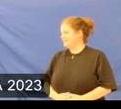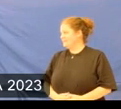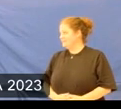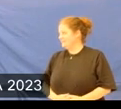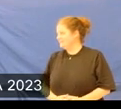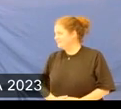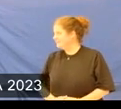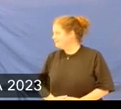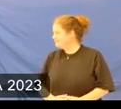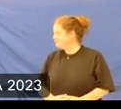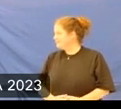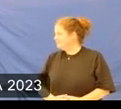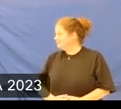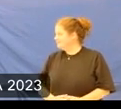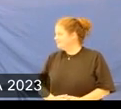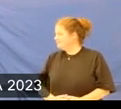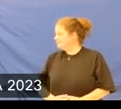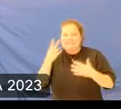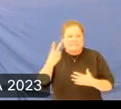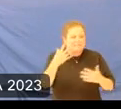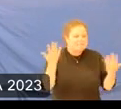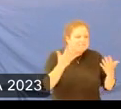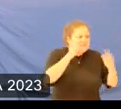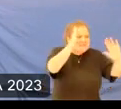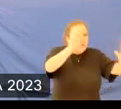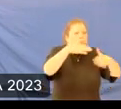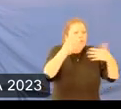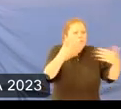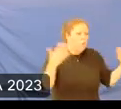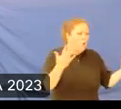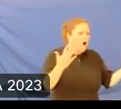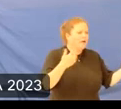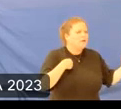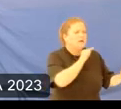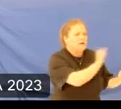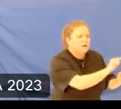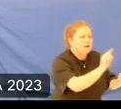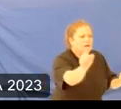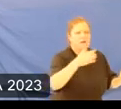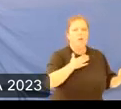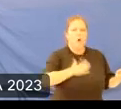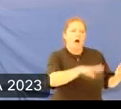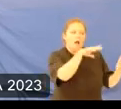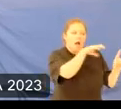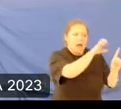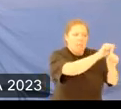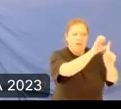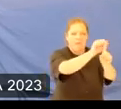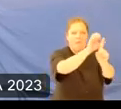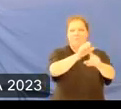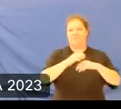the edges of the things that we really don't know about. And of course, the reason to get to